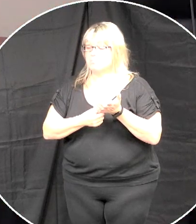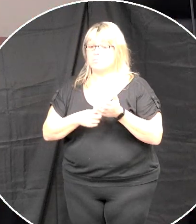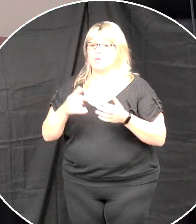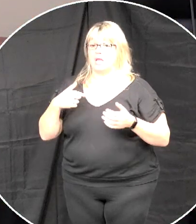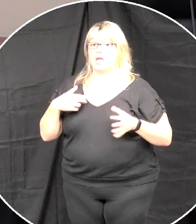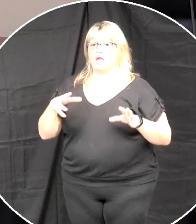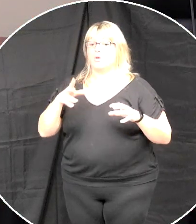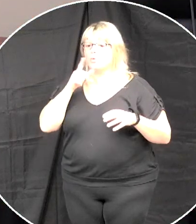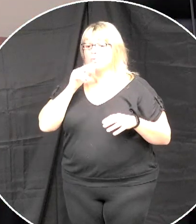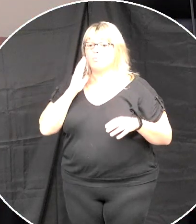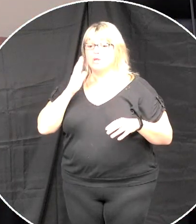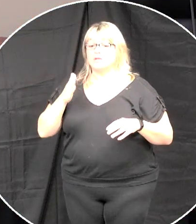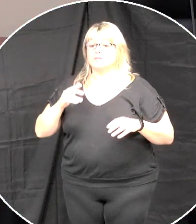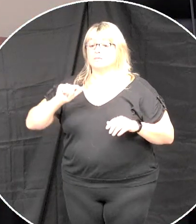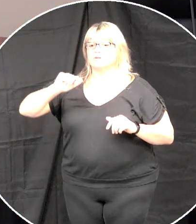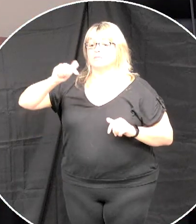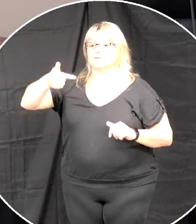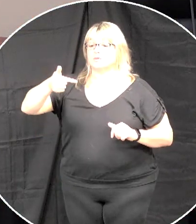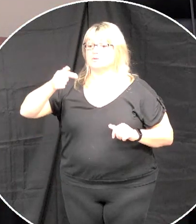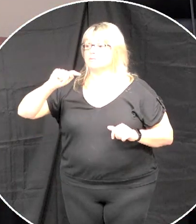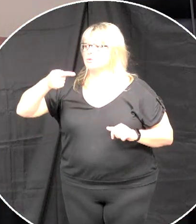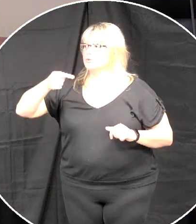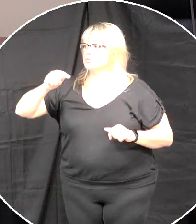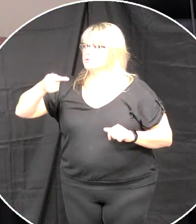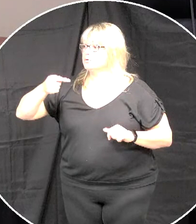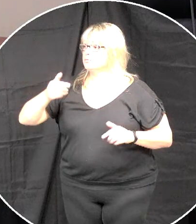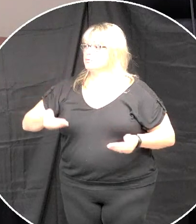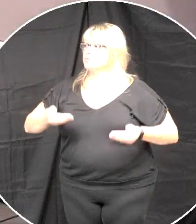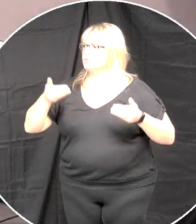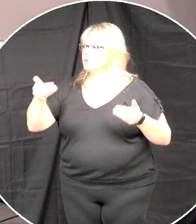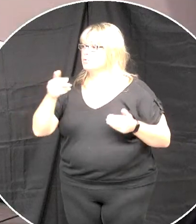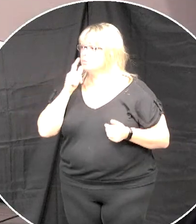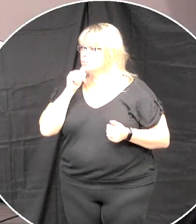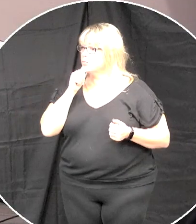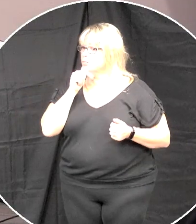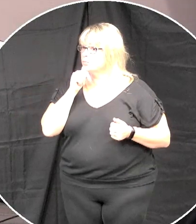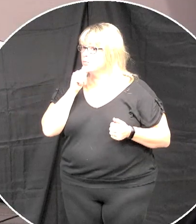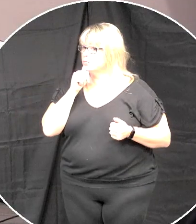a motion at this time to approve these property transactions as a group.